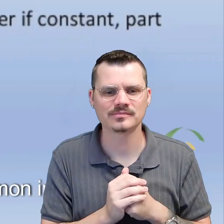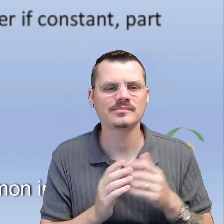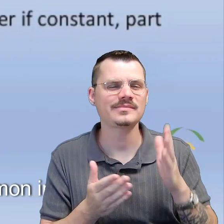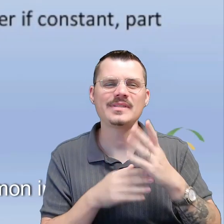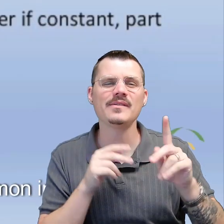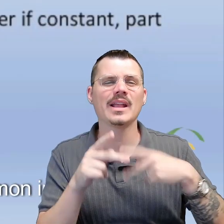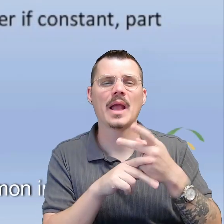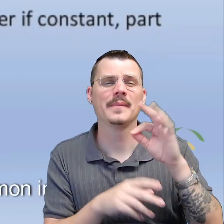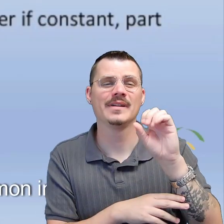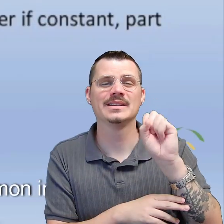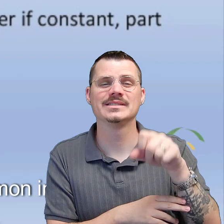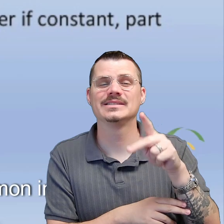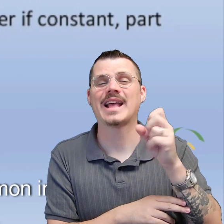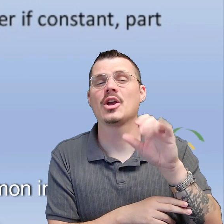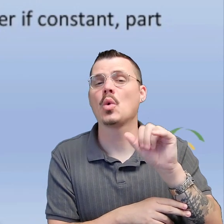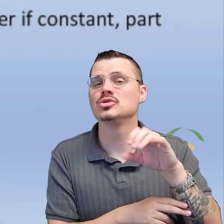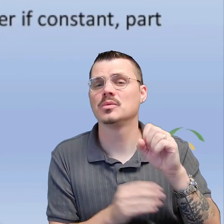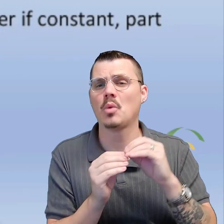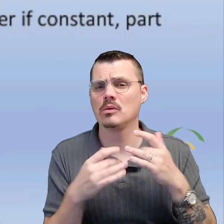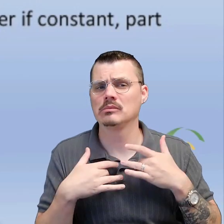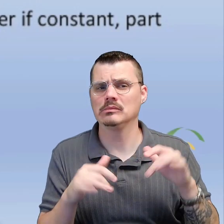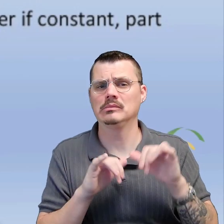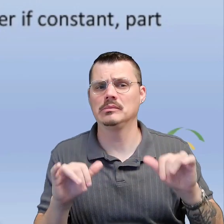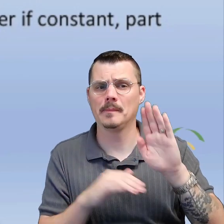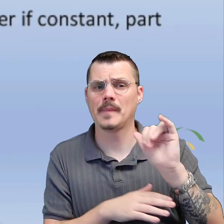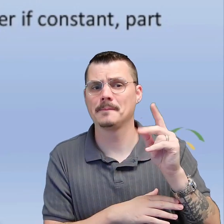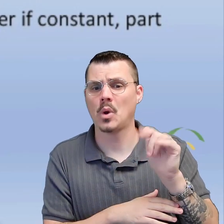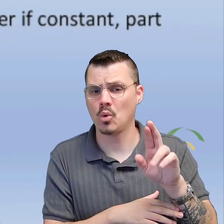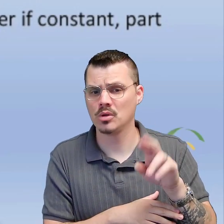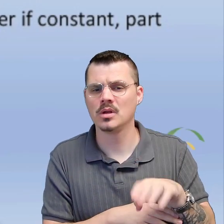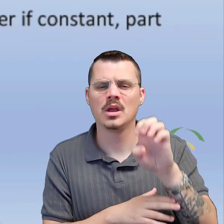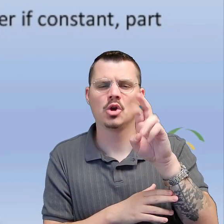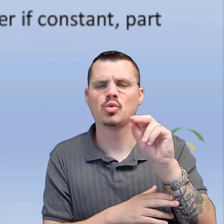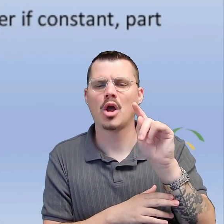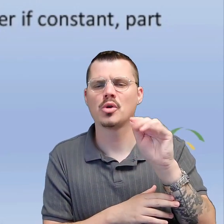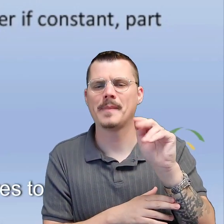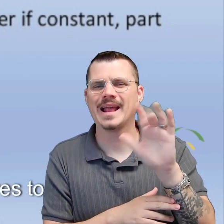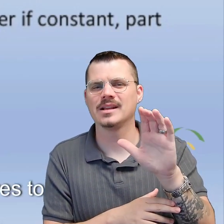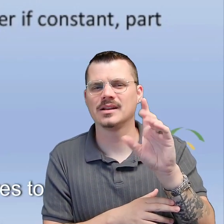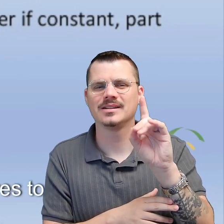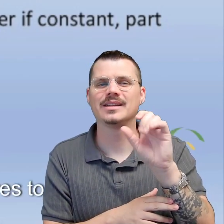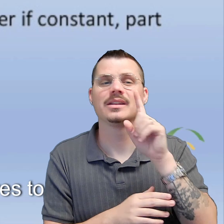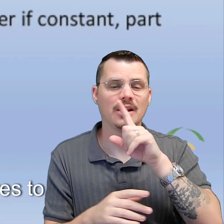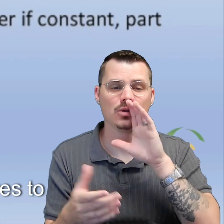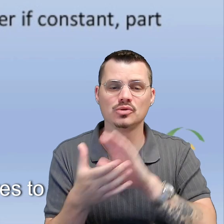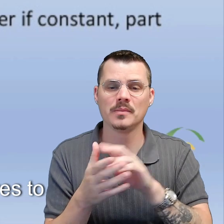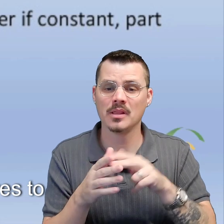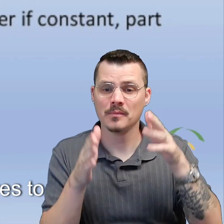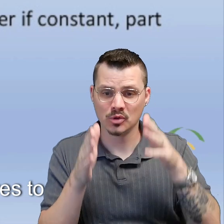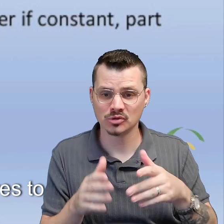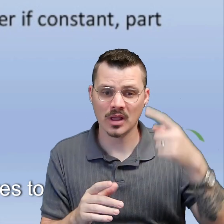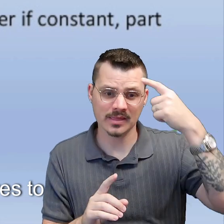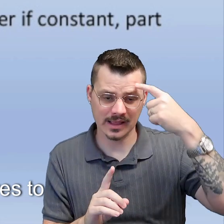Types of psychosis that are more common in bipolar disorder. Erotomanic delusion. This is the person who